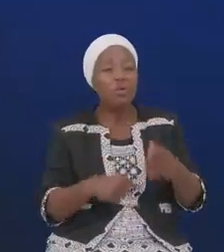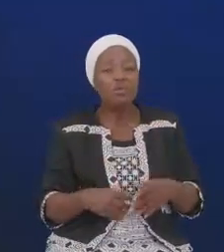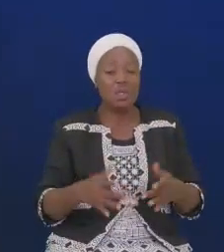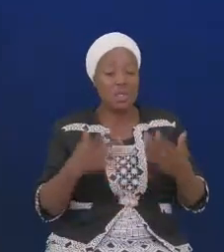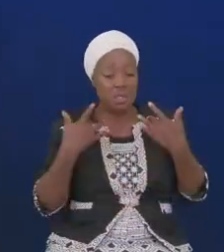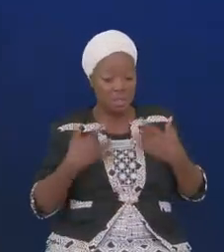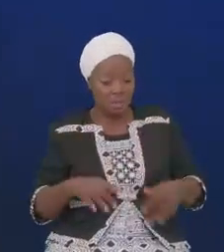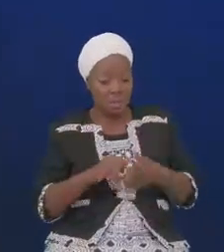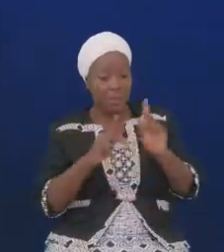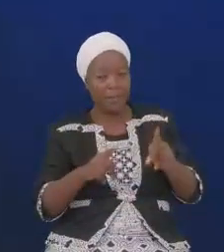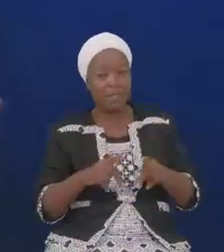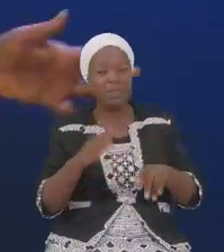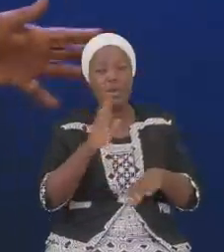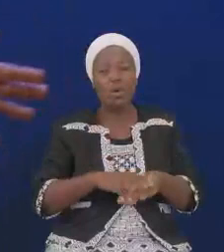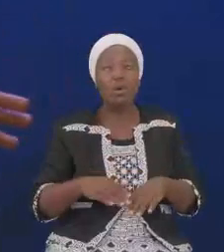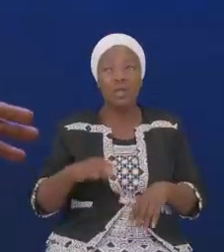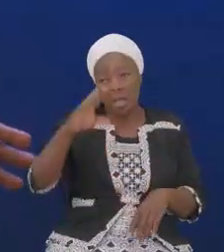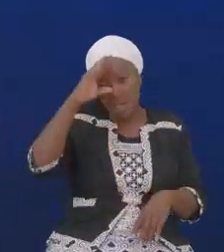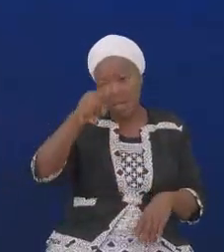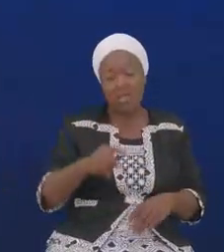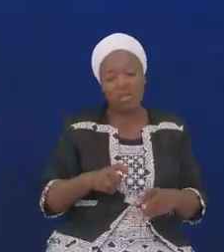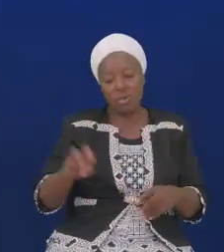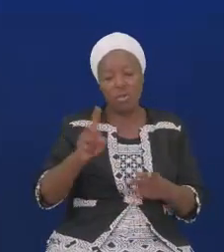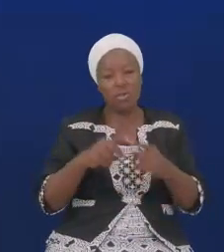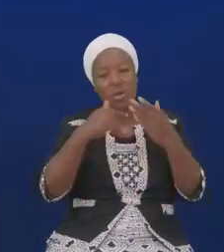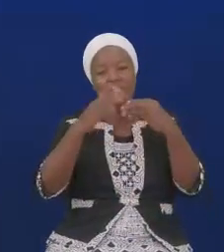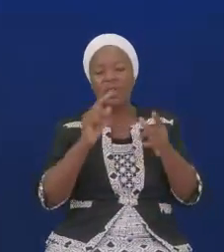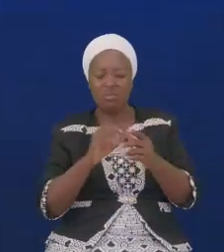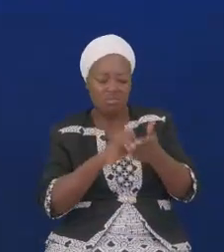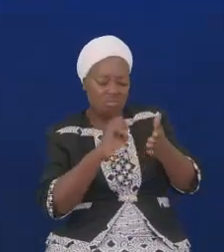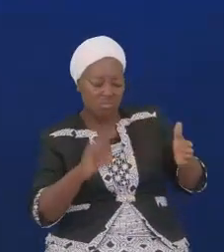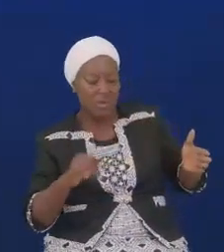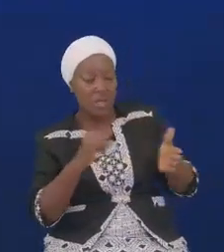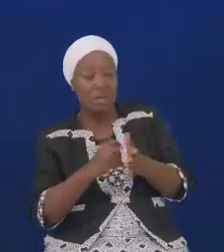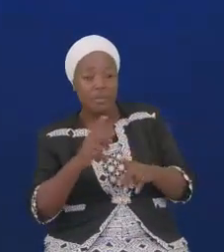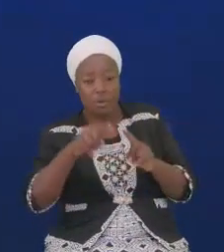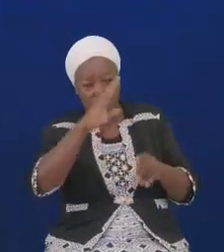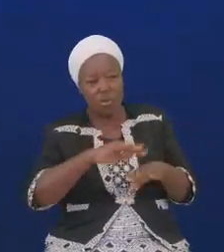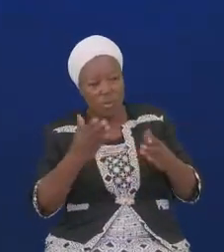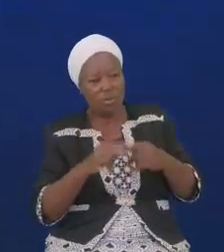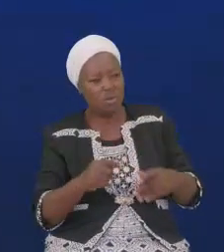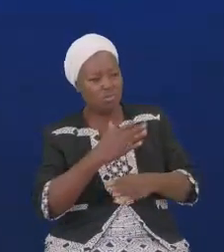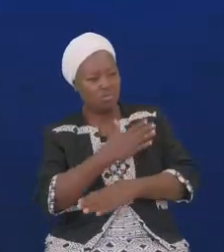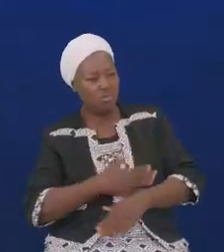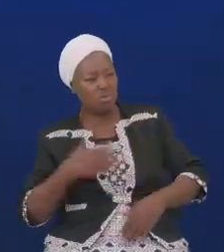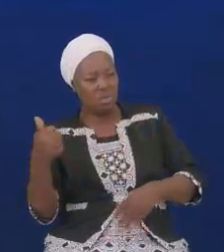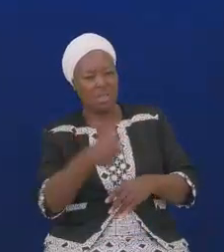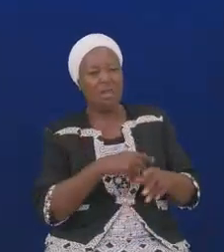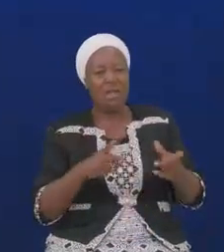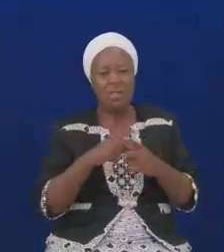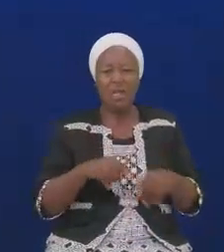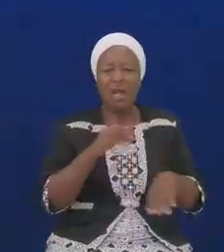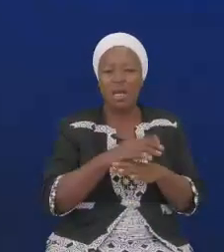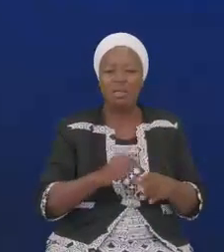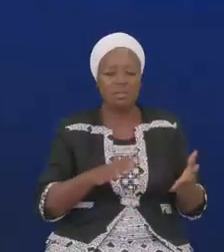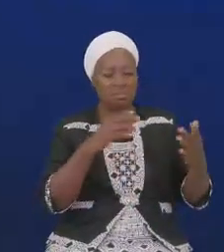his journey to heaven, you set all that aside. You don't want to please yourself at the expense of your brother, at the